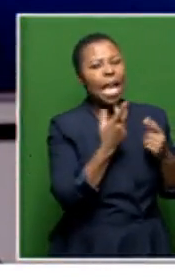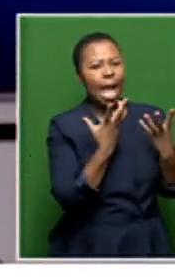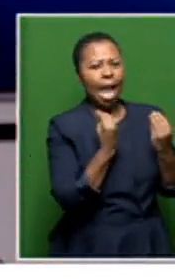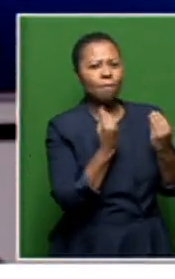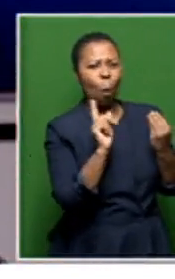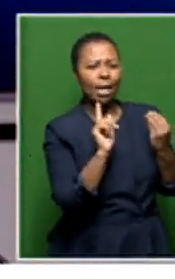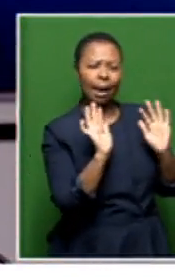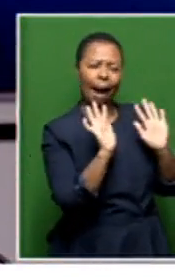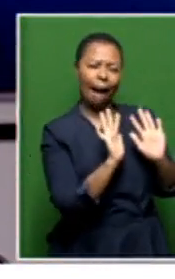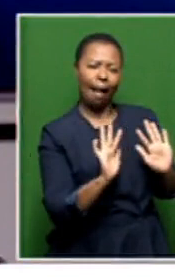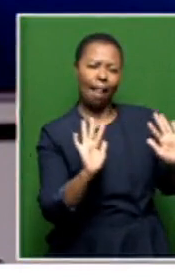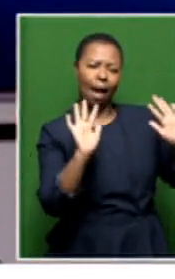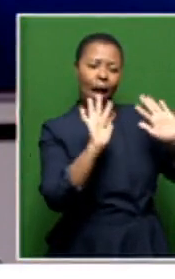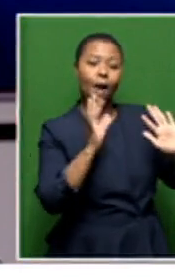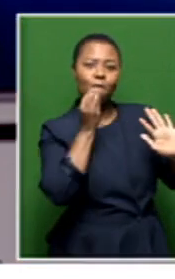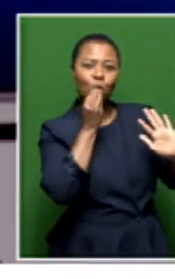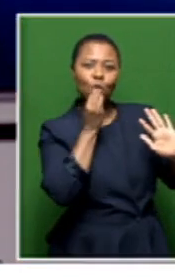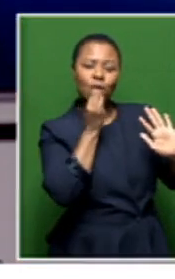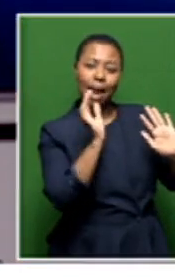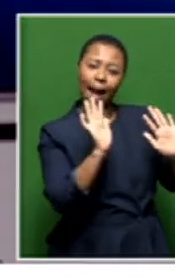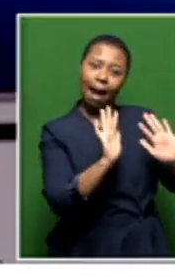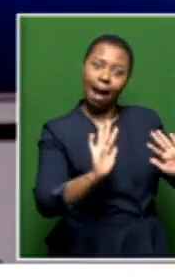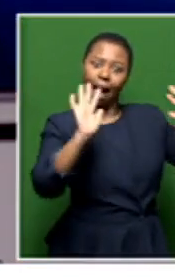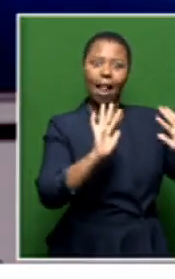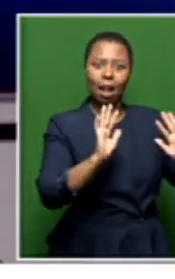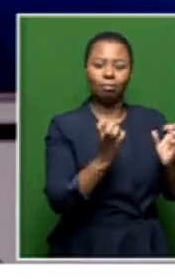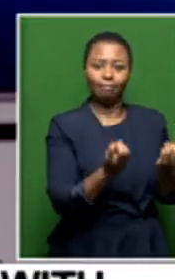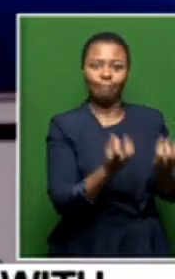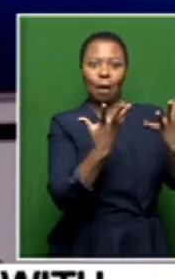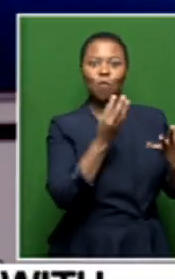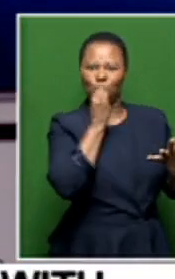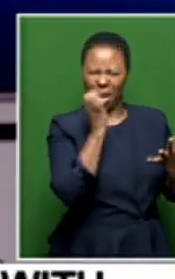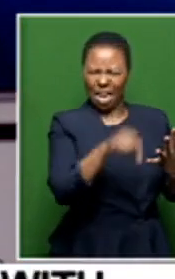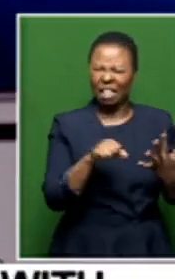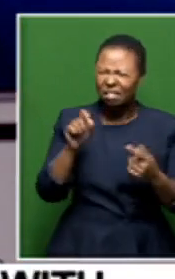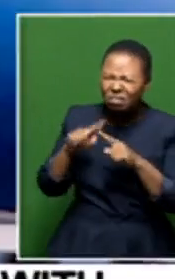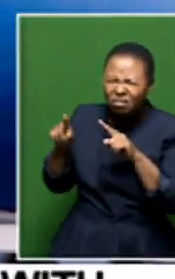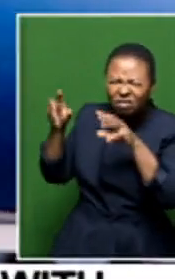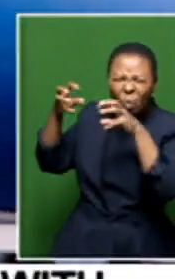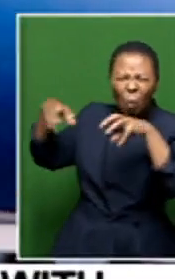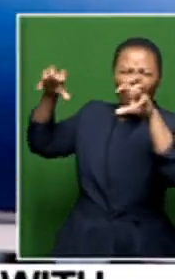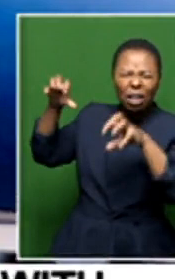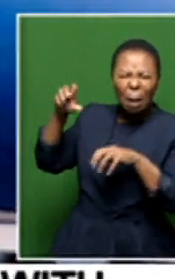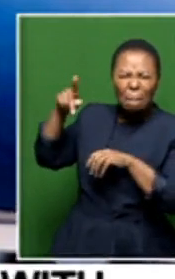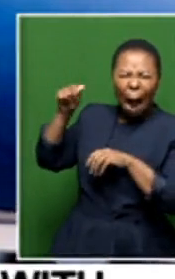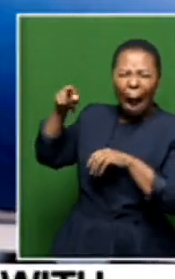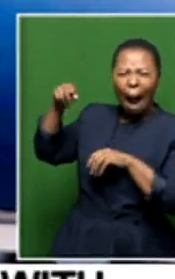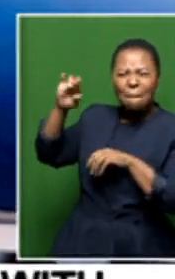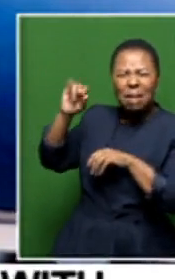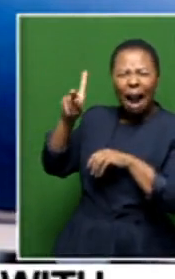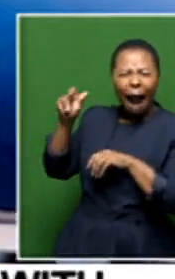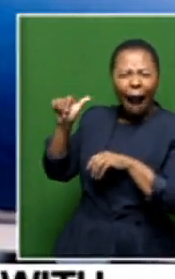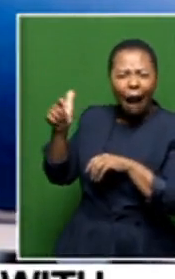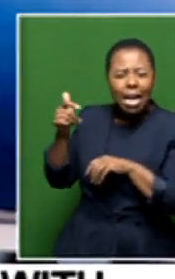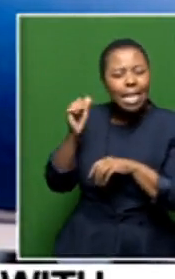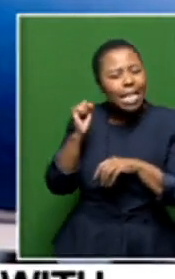color. It brings out color in food. But I'm trying to figure out smoked paprika. Yes. So it's